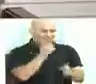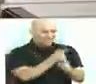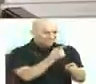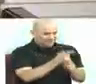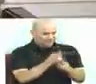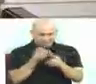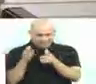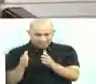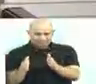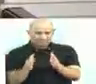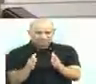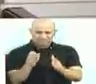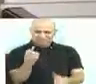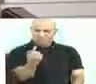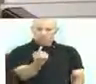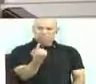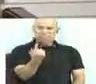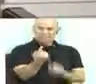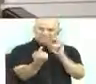righteousness alone,